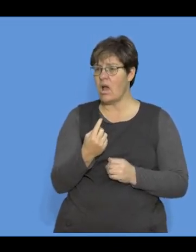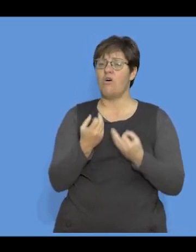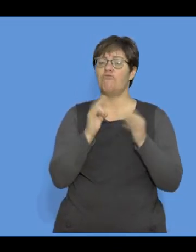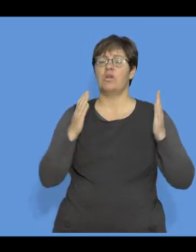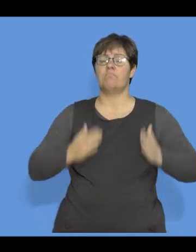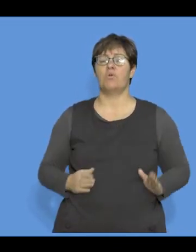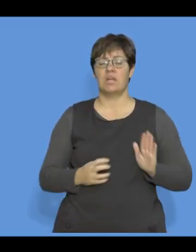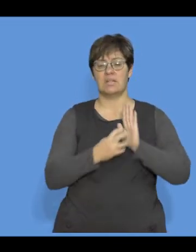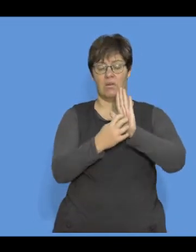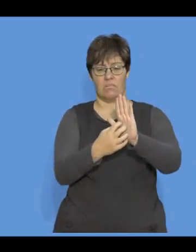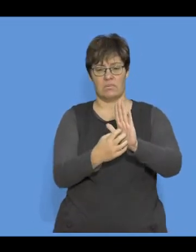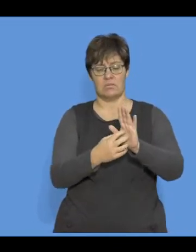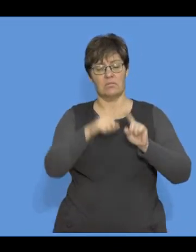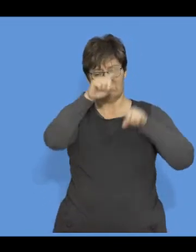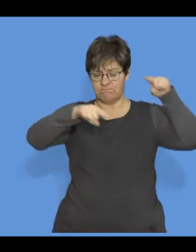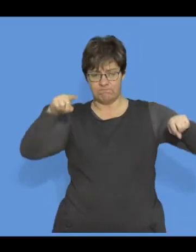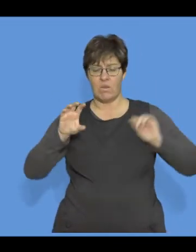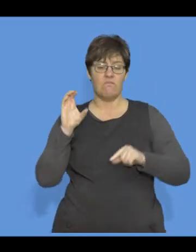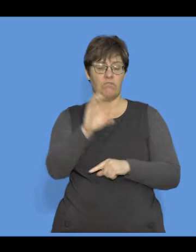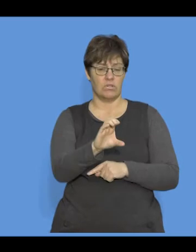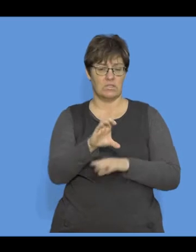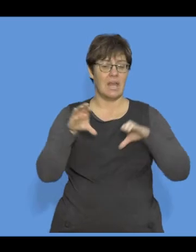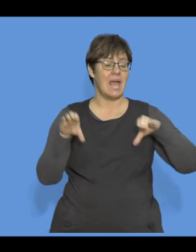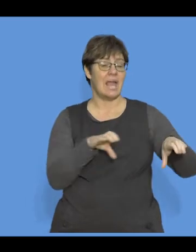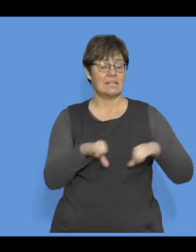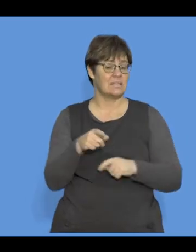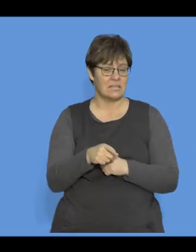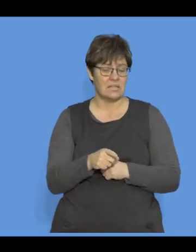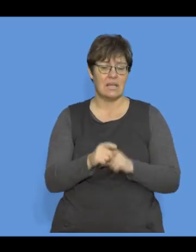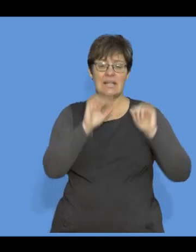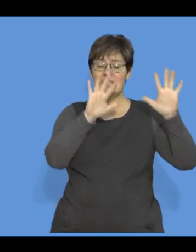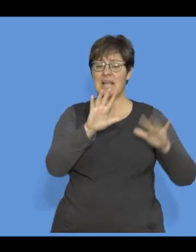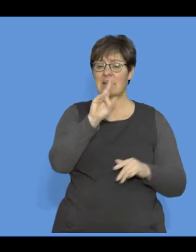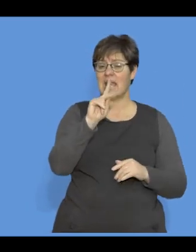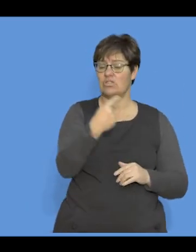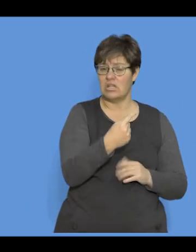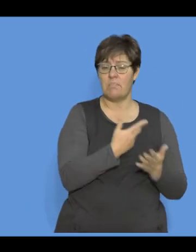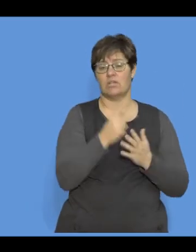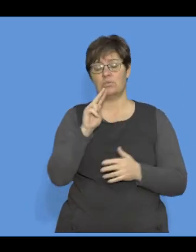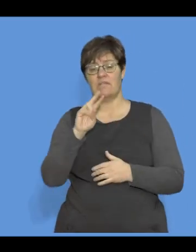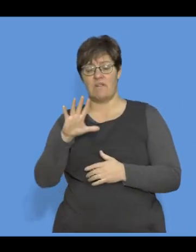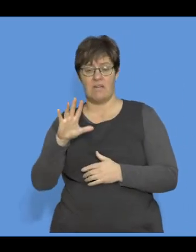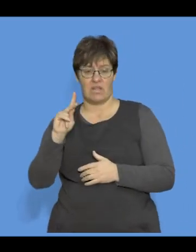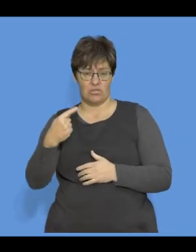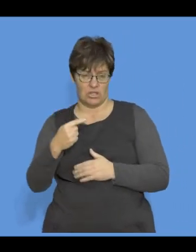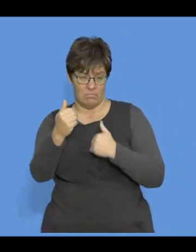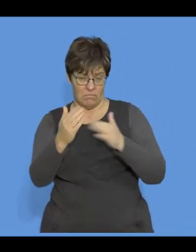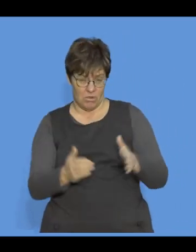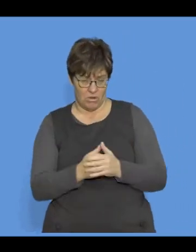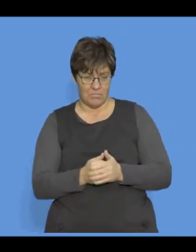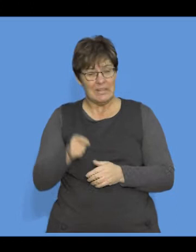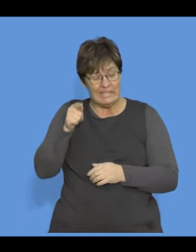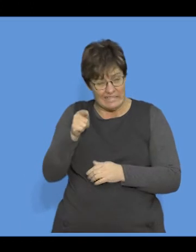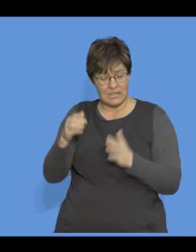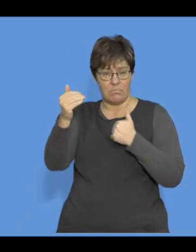diagram of all the forces acting on not the 10 kilogram block, but the 25 kilogram block. So it's this block.